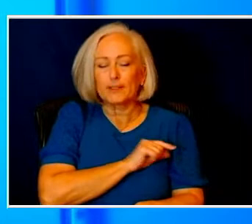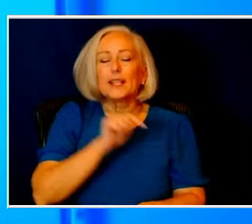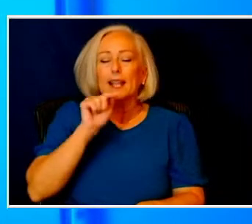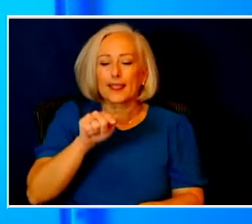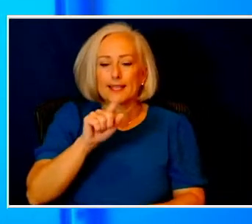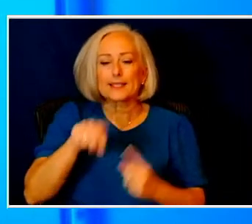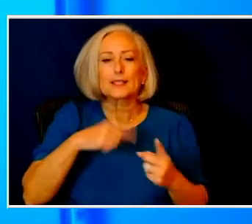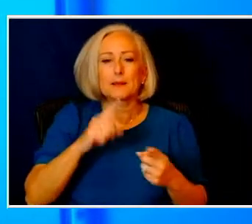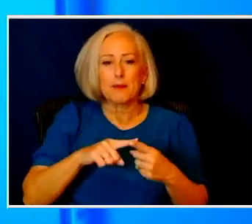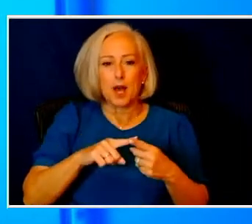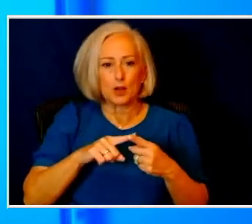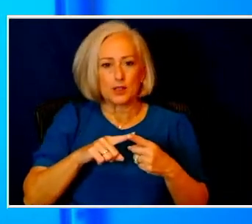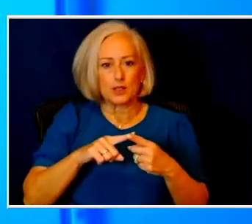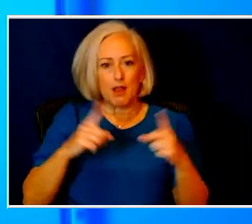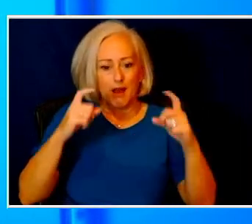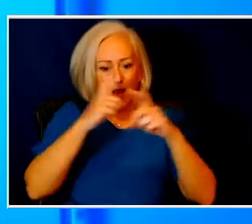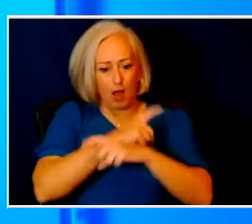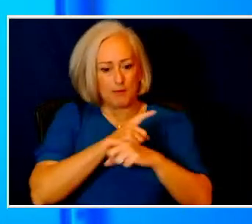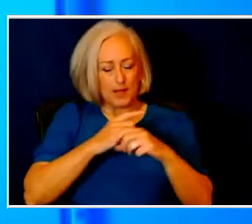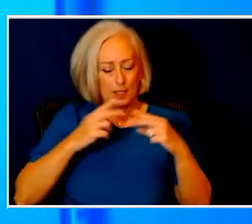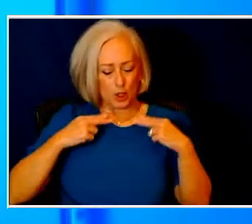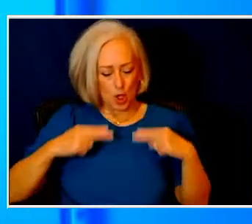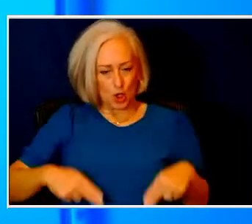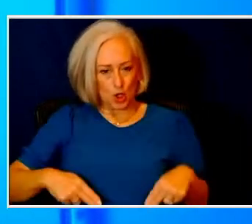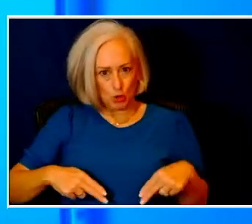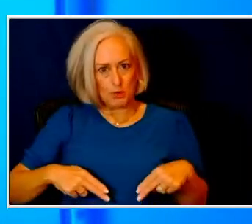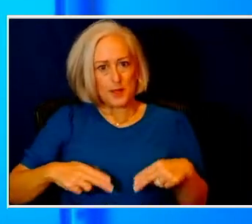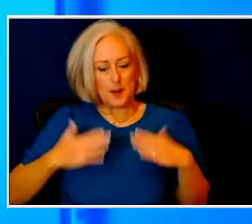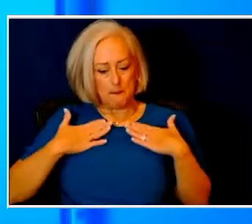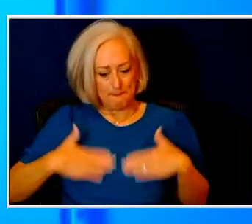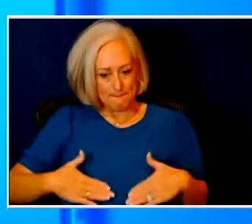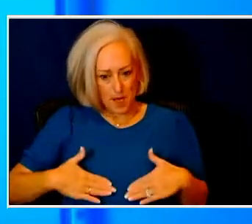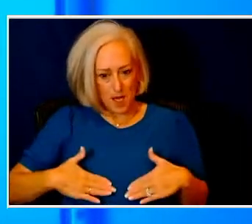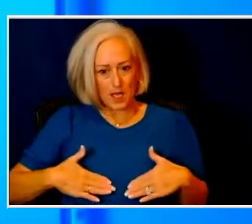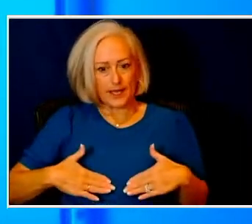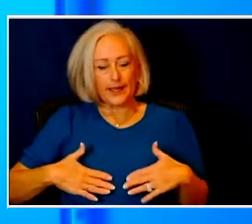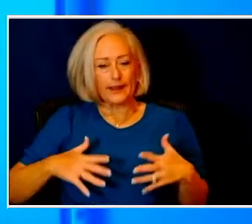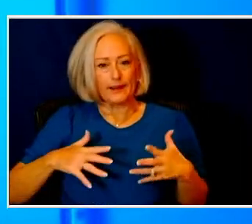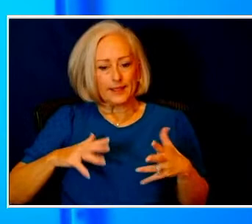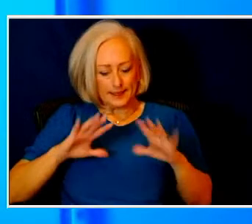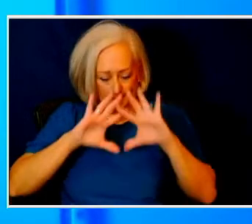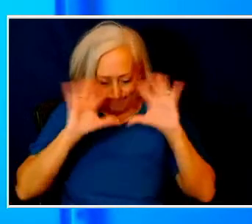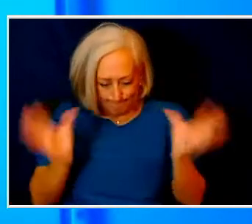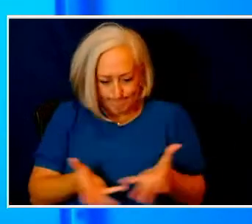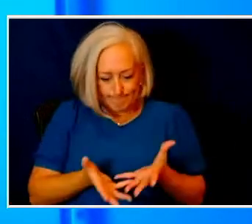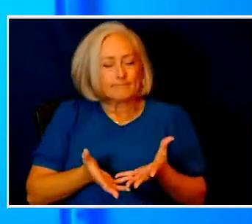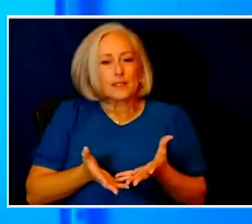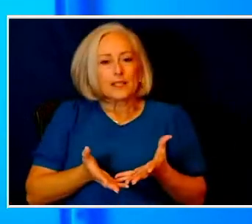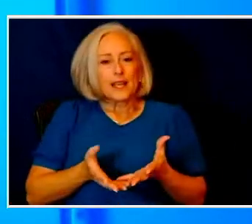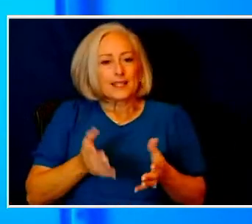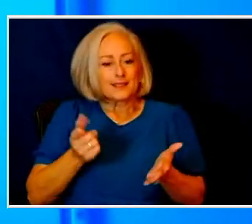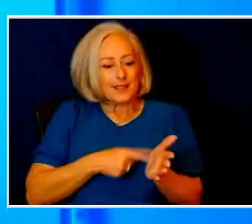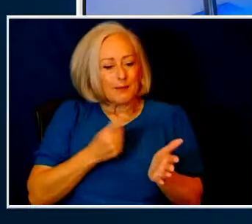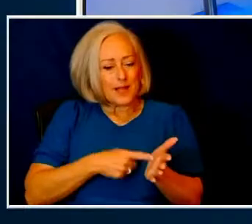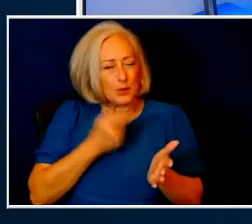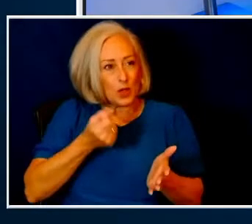complex human physiology going on here, and I think we misunderstand it to think that weight is under voluntary